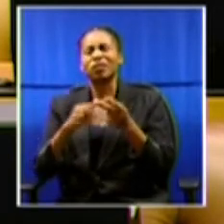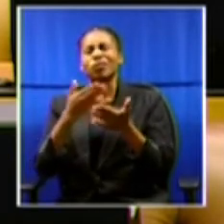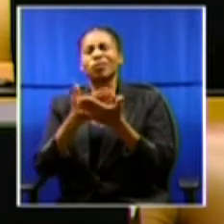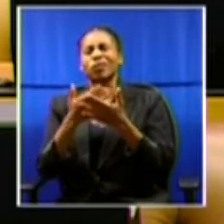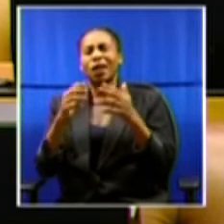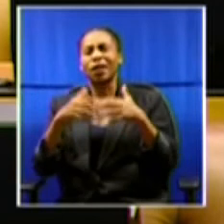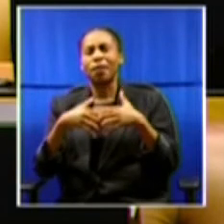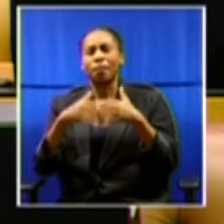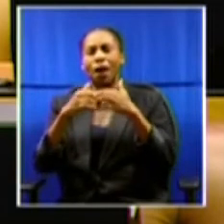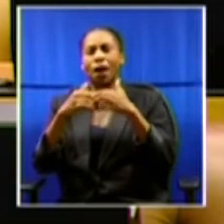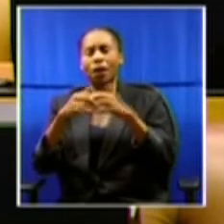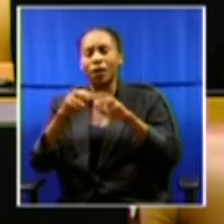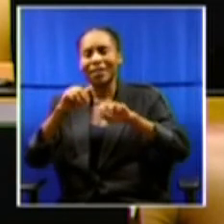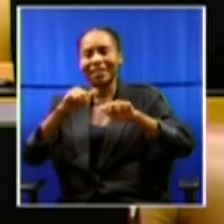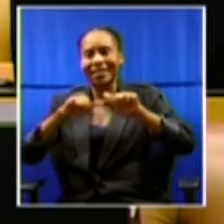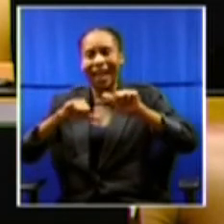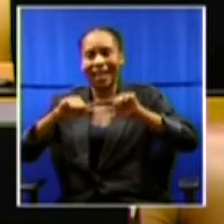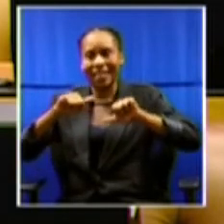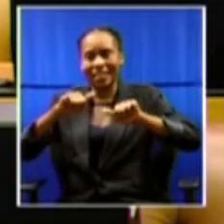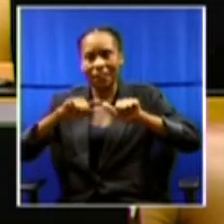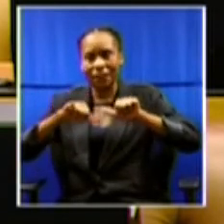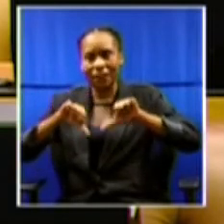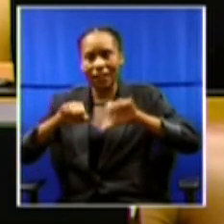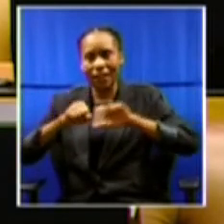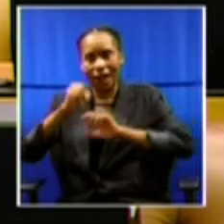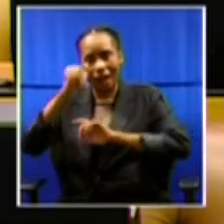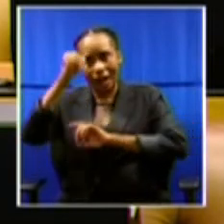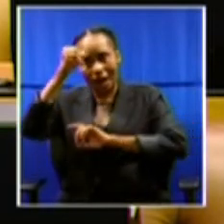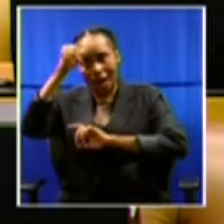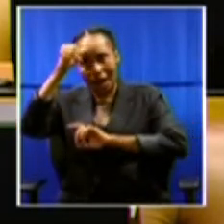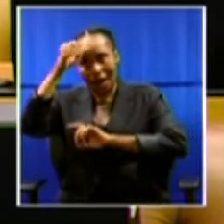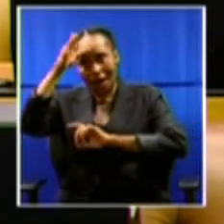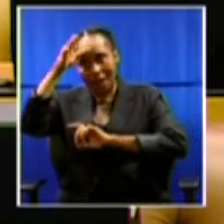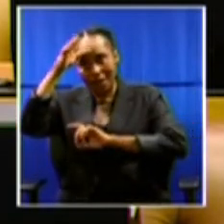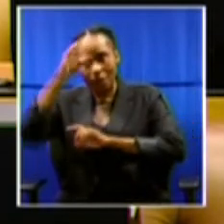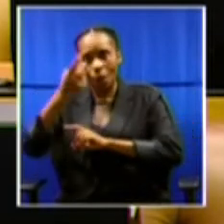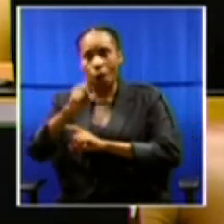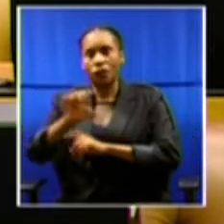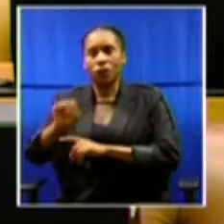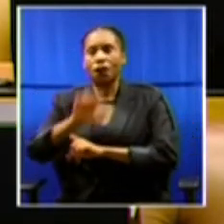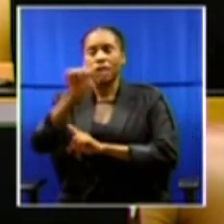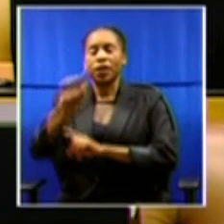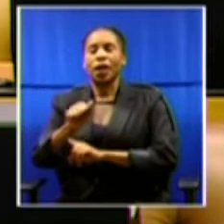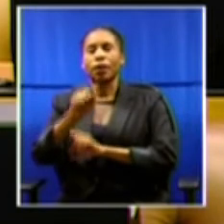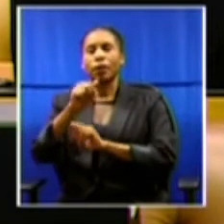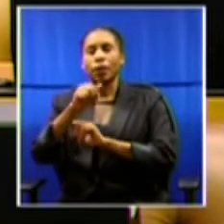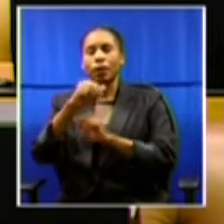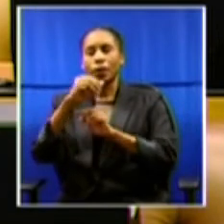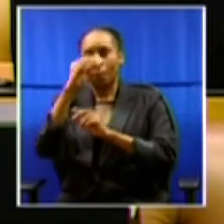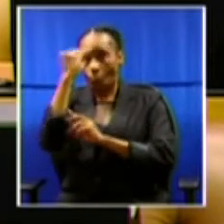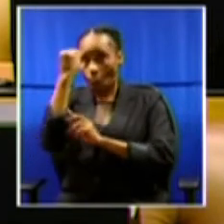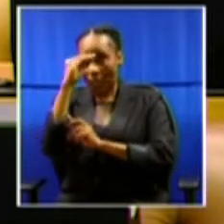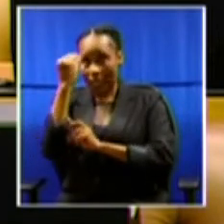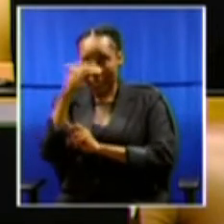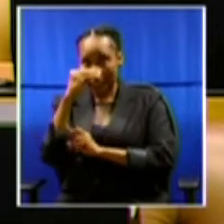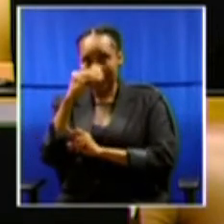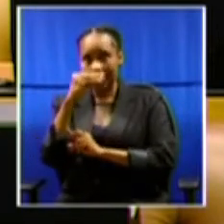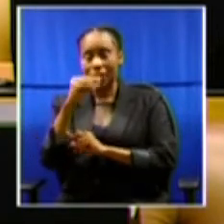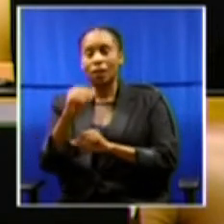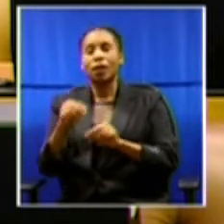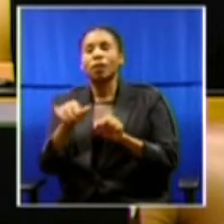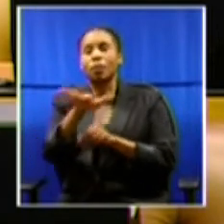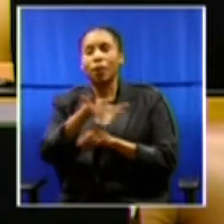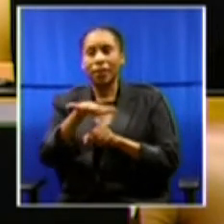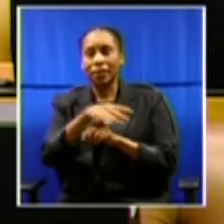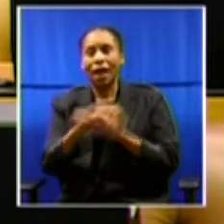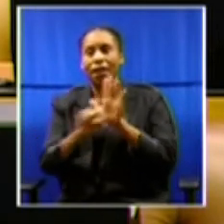a scientific academy of the South African Police. The site has been identified in Soshanguve. We're